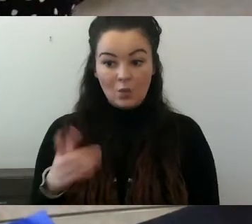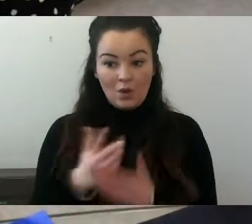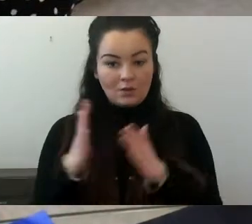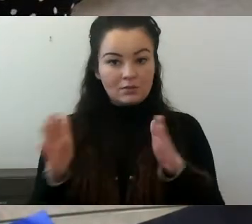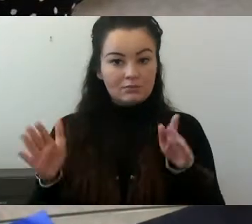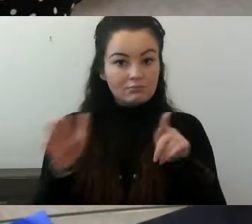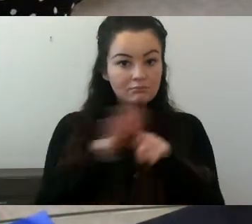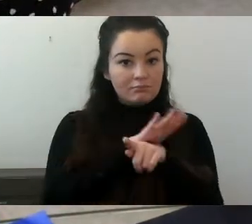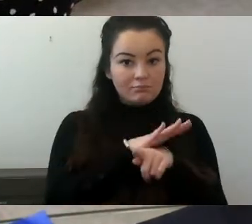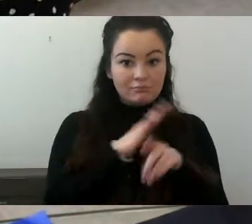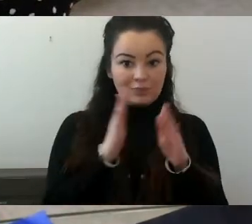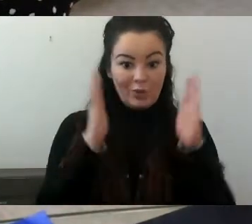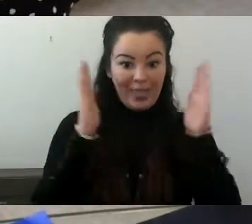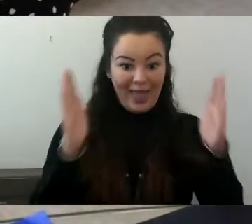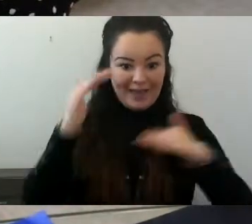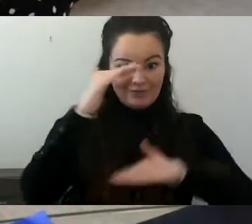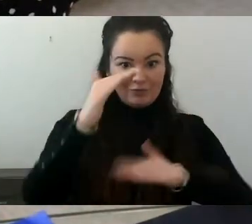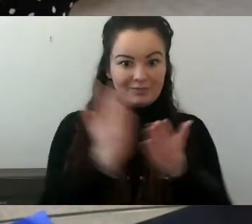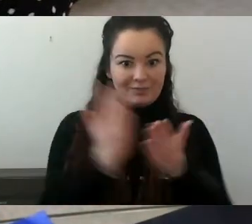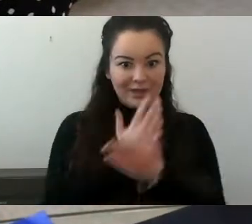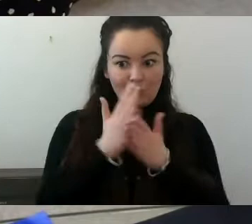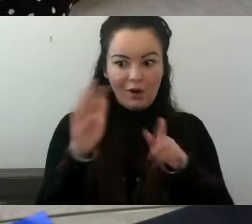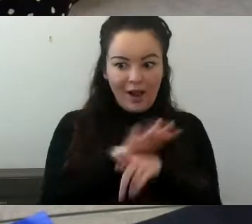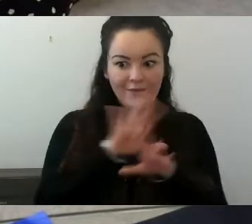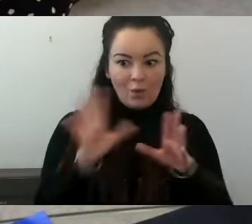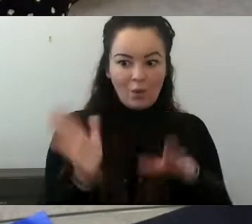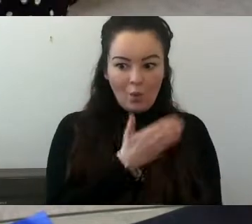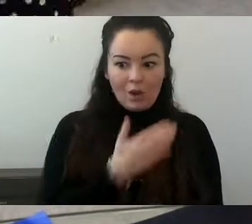Gonna go right to the edges.